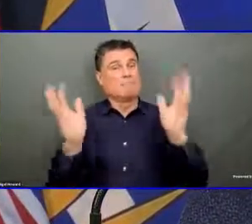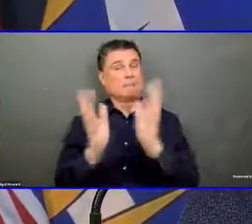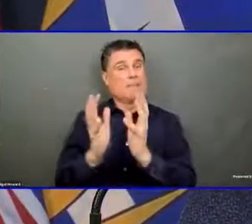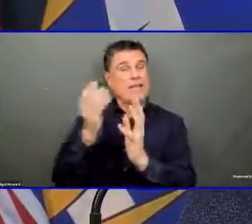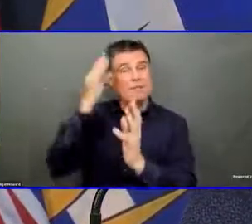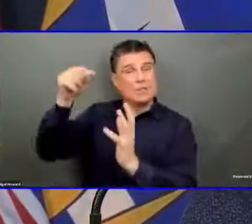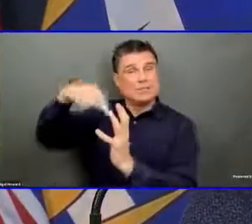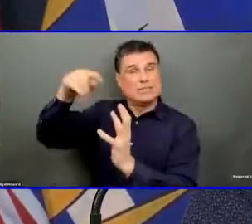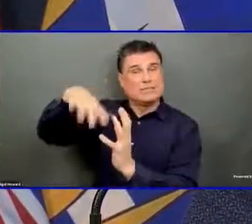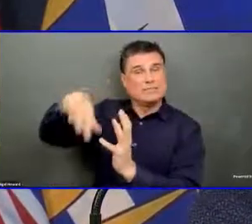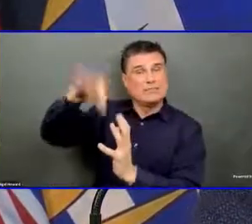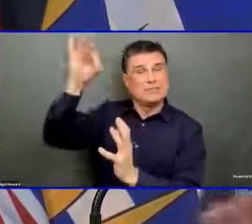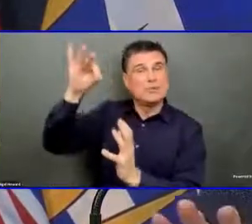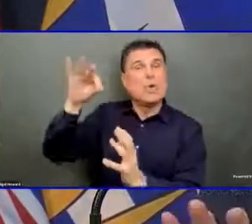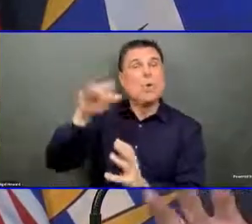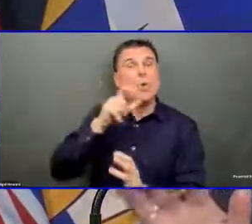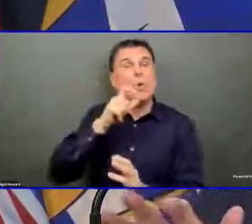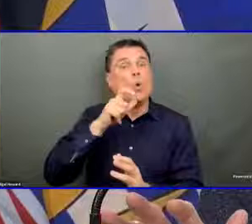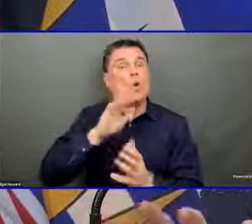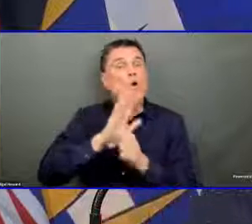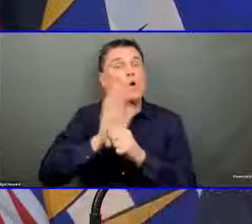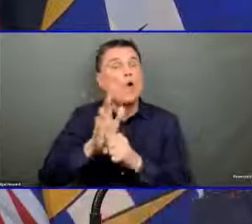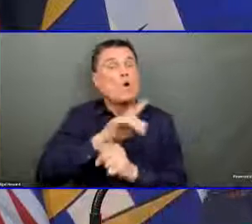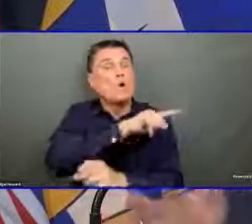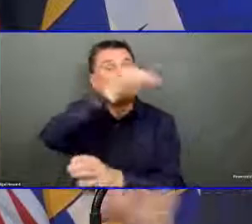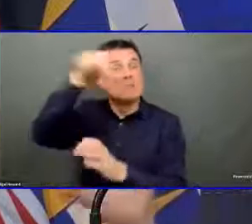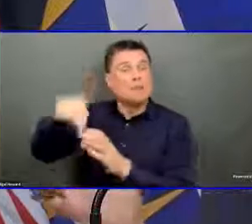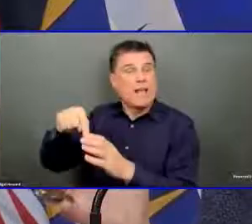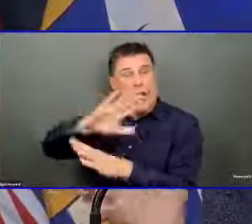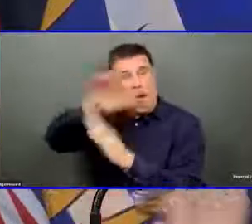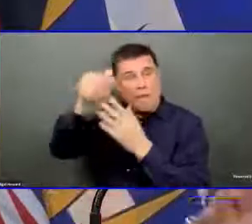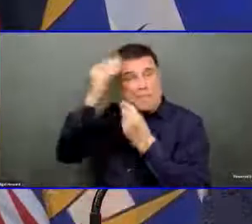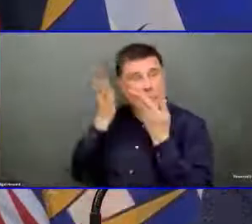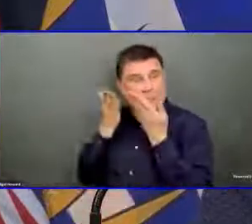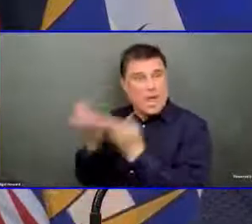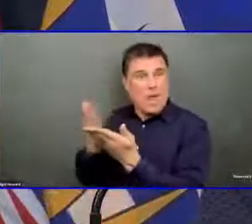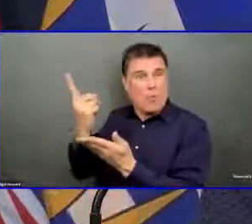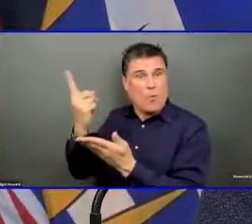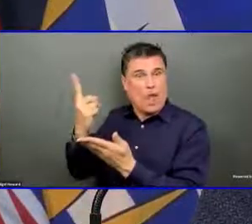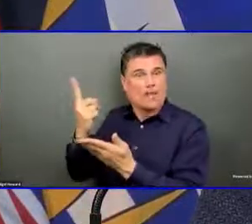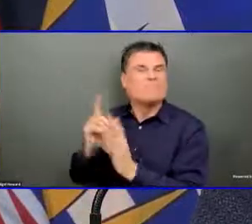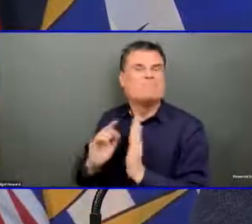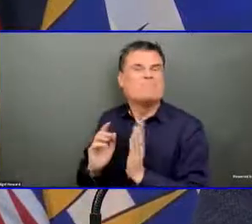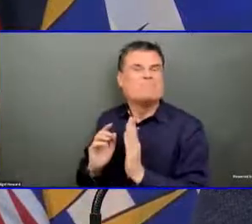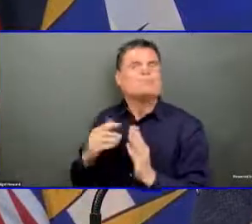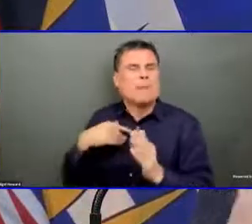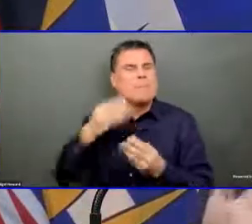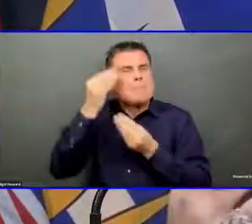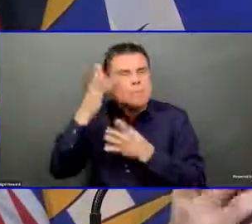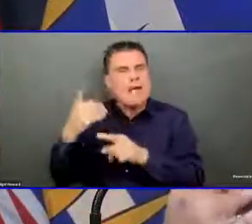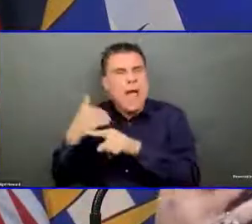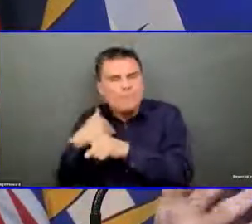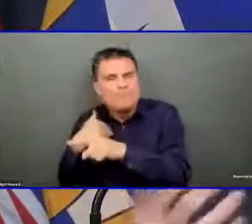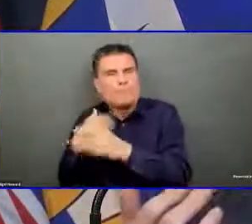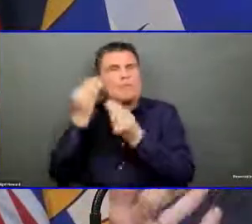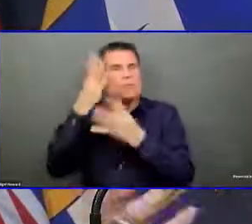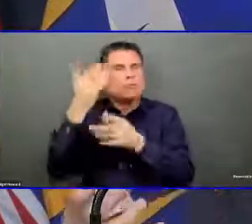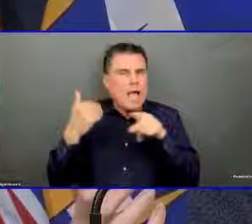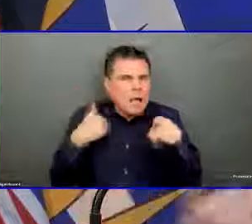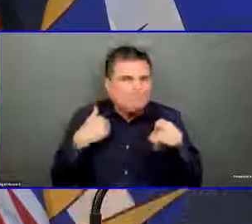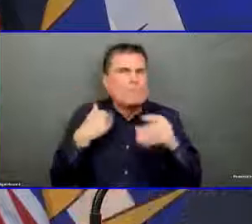have a number of clinics in communities, particularly in the Lower Mainland where the majority of cases have been, and they are collecting